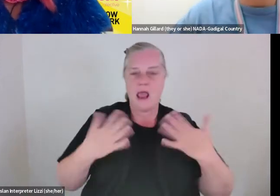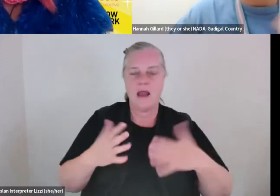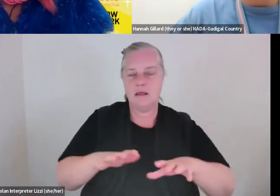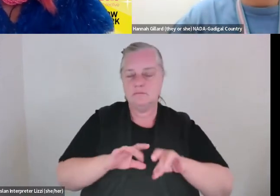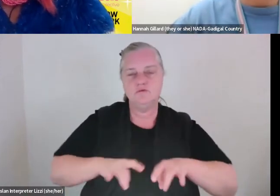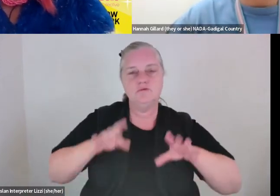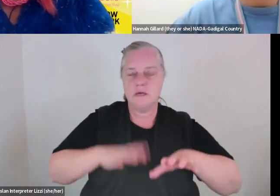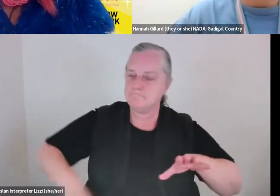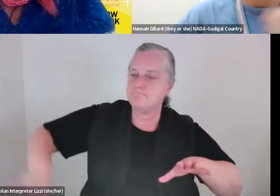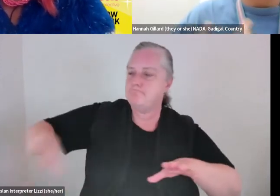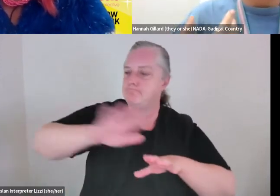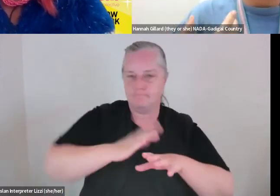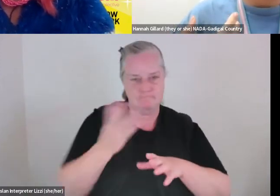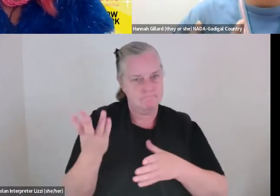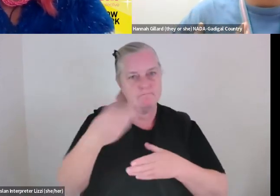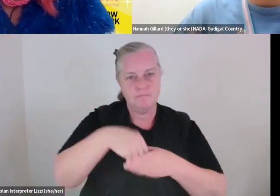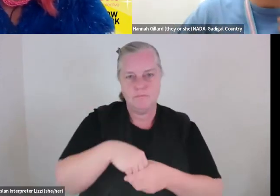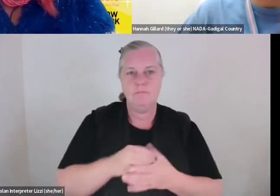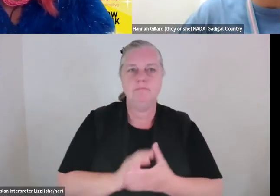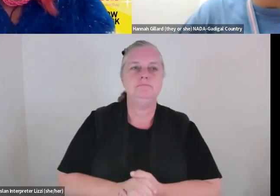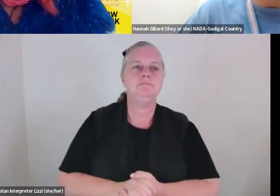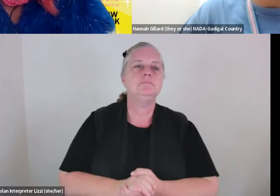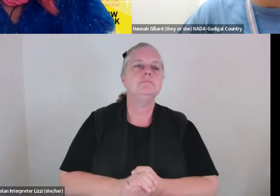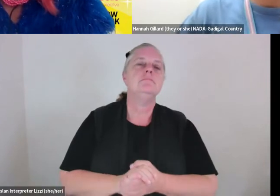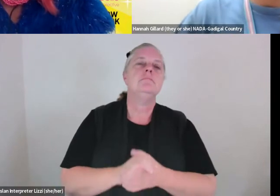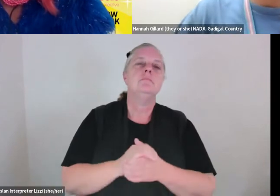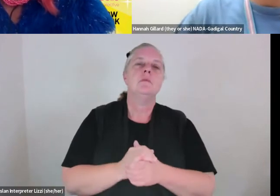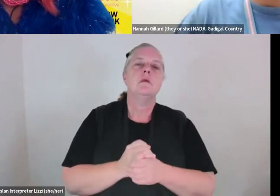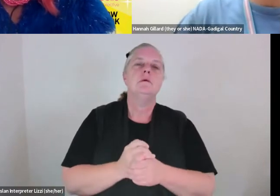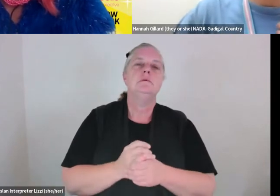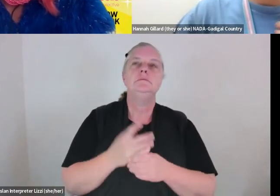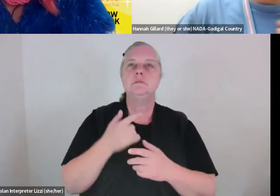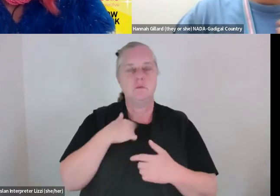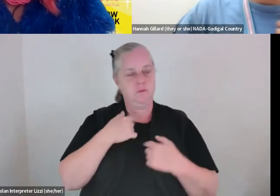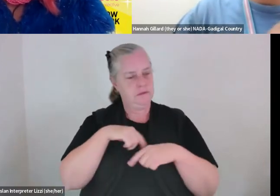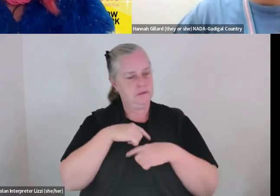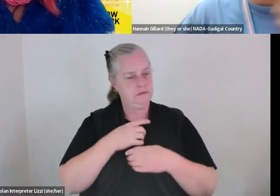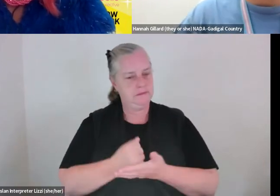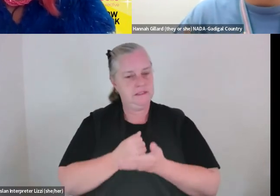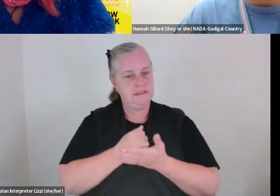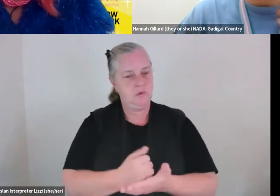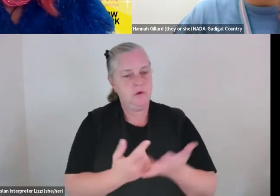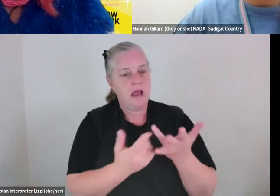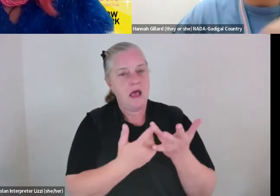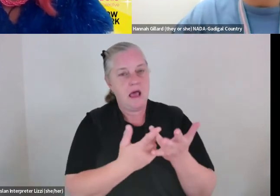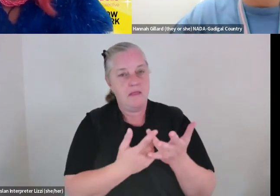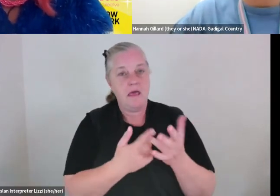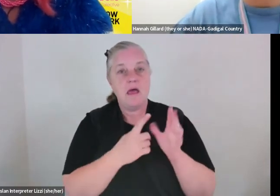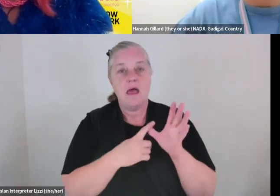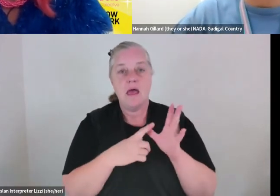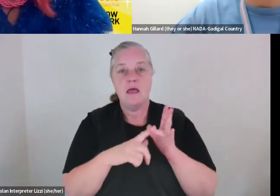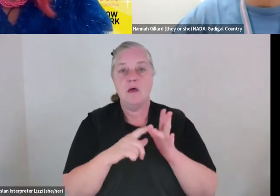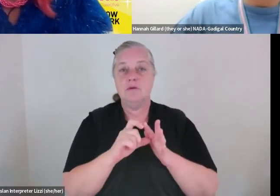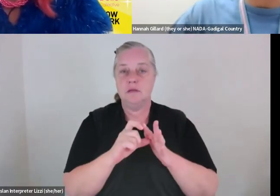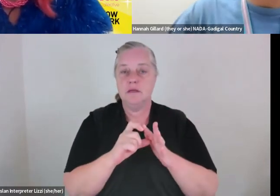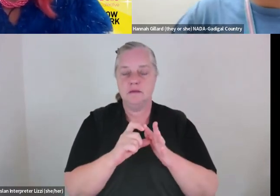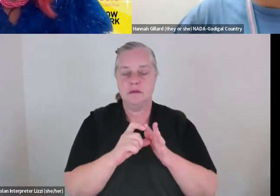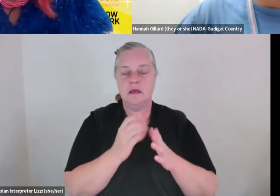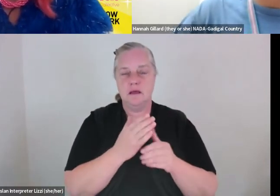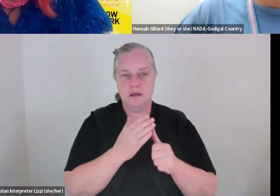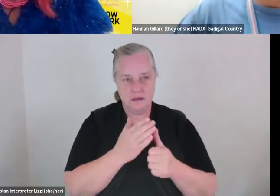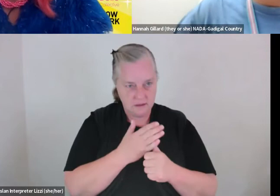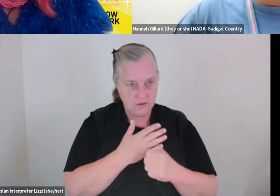network does is basically providing support to other AOD workers. We're performing some advocacy work. We